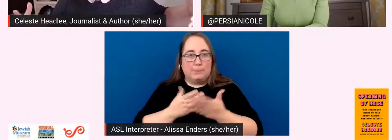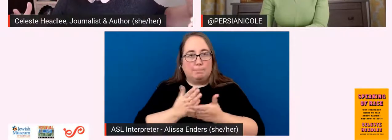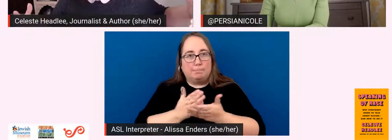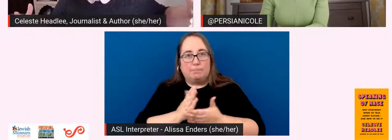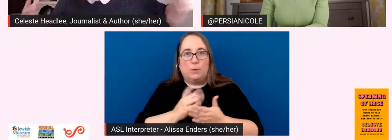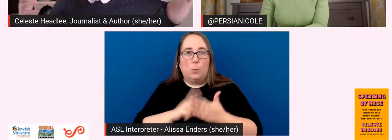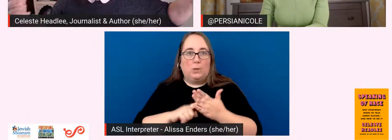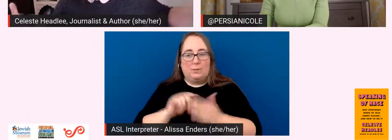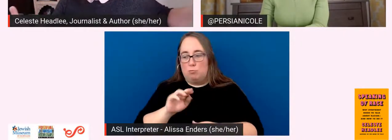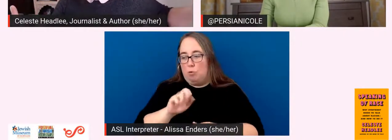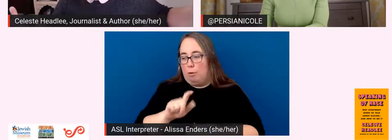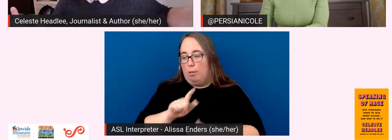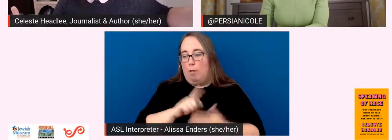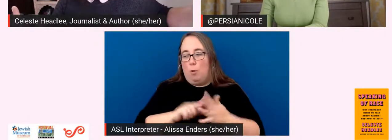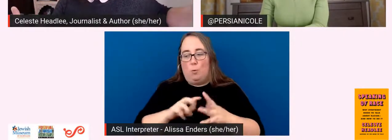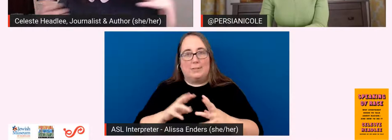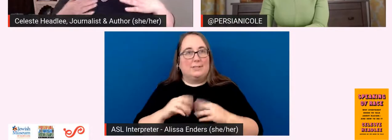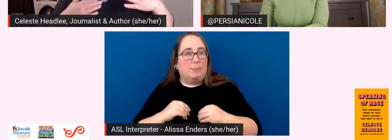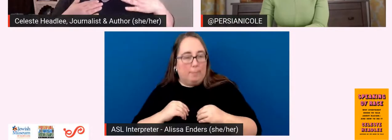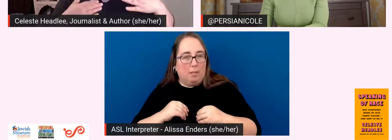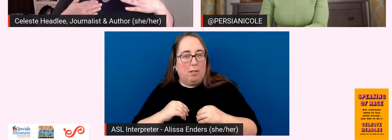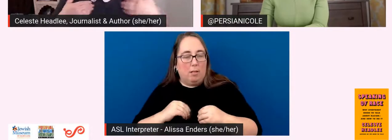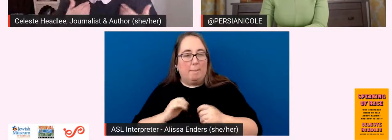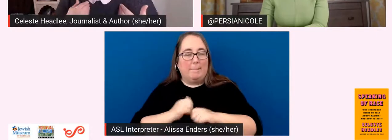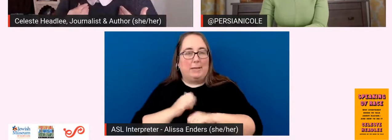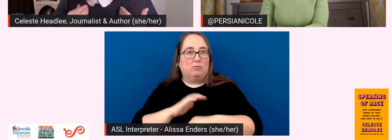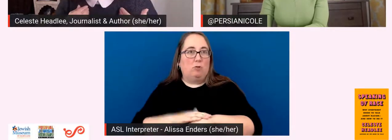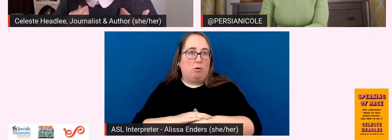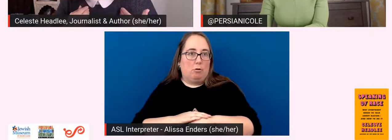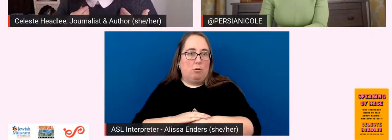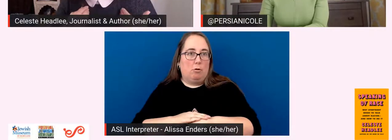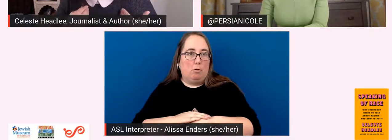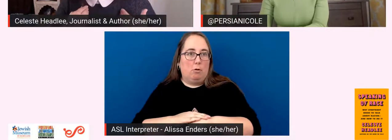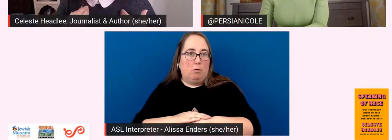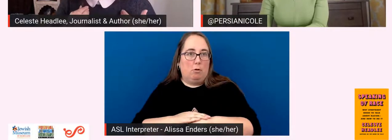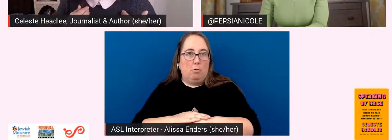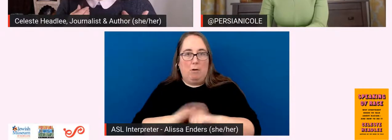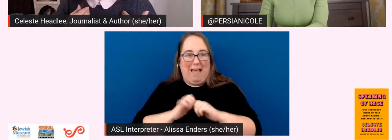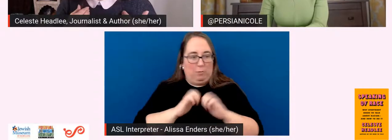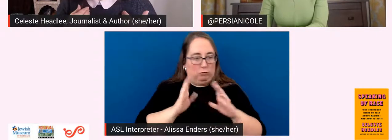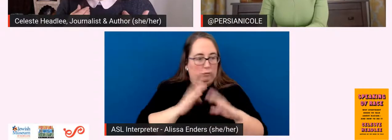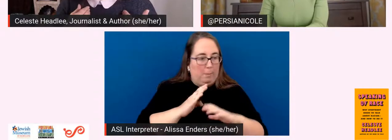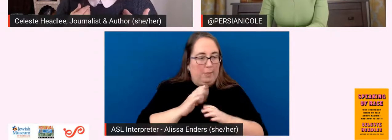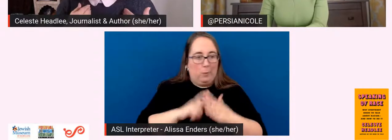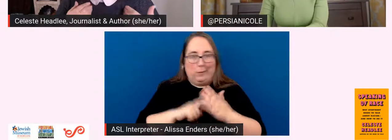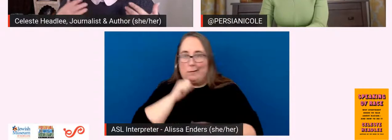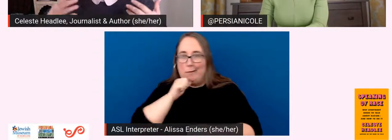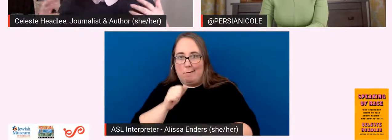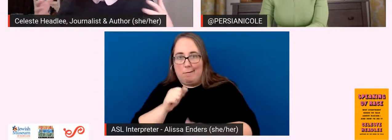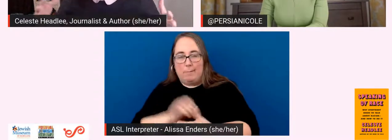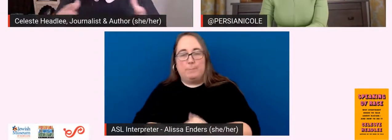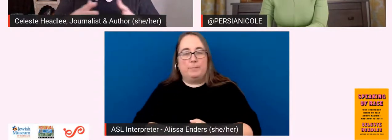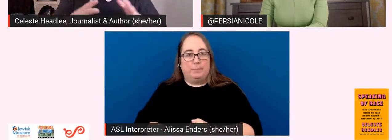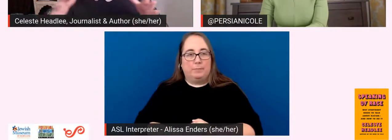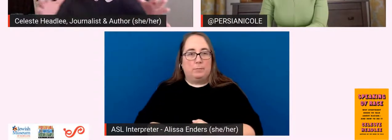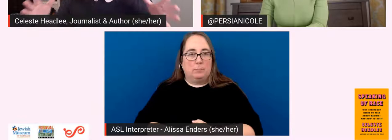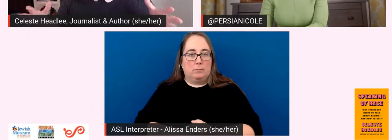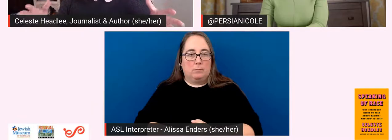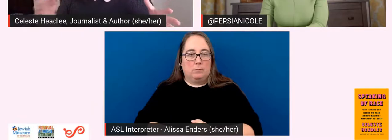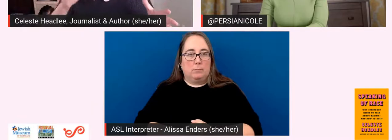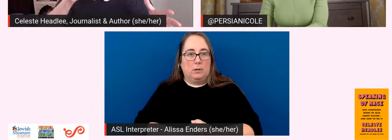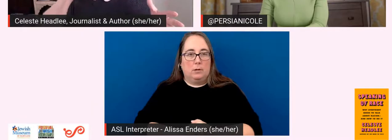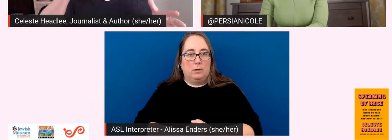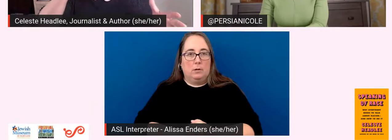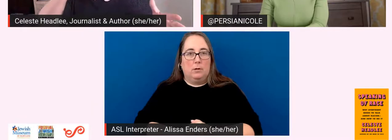is moral, what is acceptable, based on what gets us in trouble and what doesn't. Yeah. And especially in